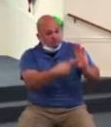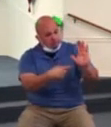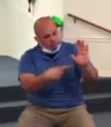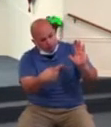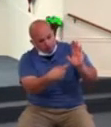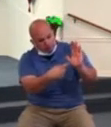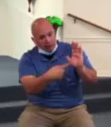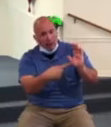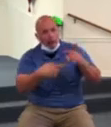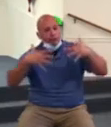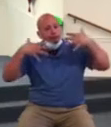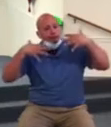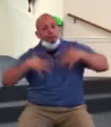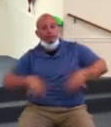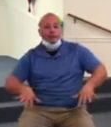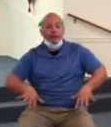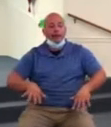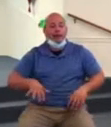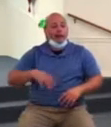a Christian t-shirt?